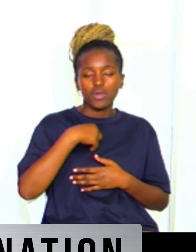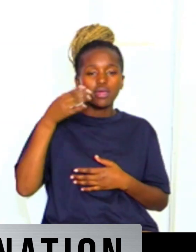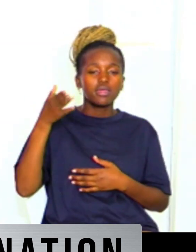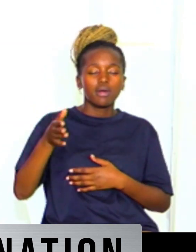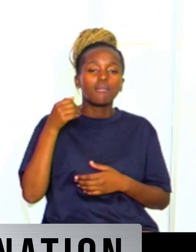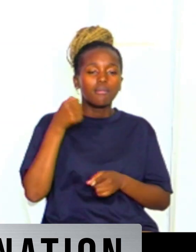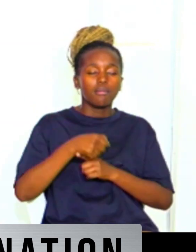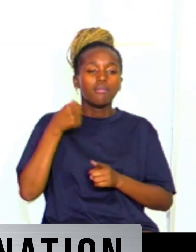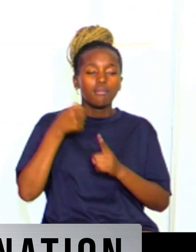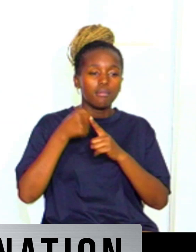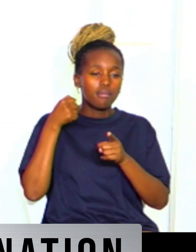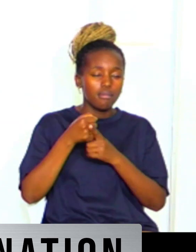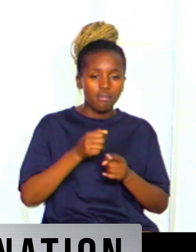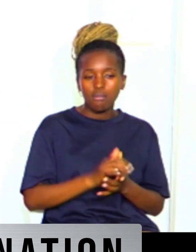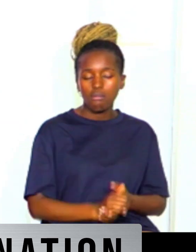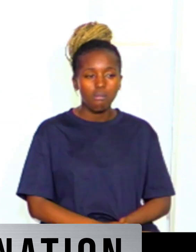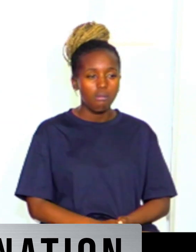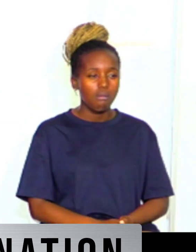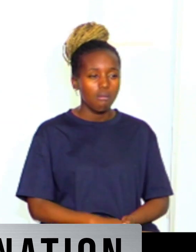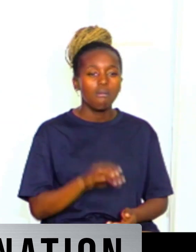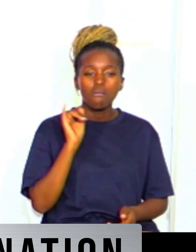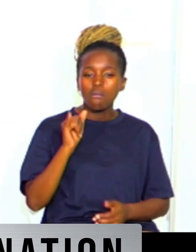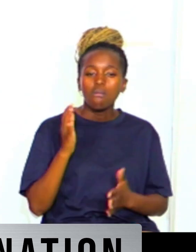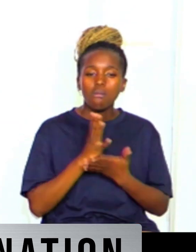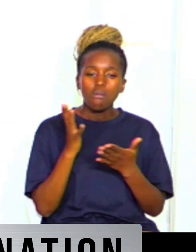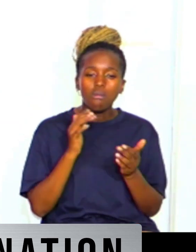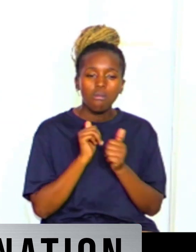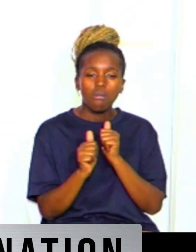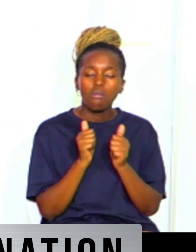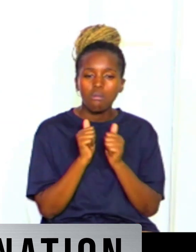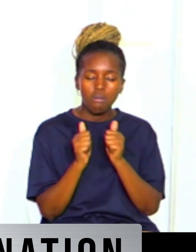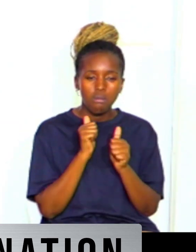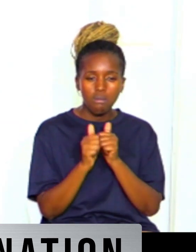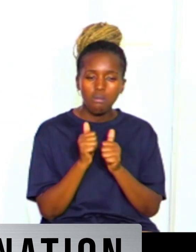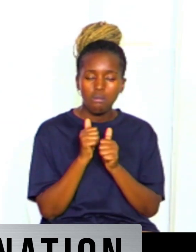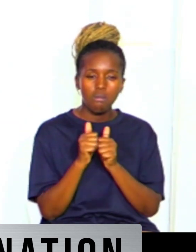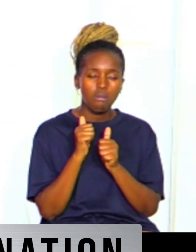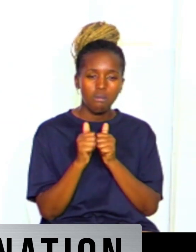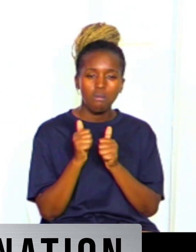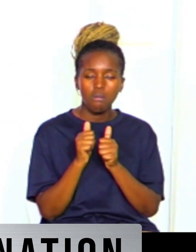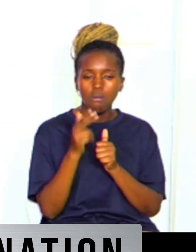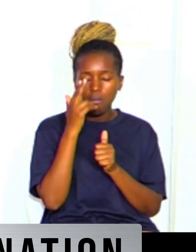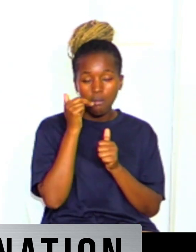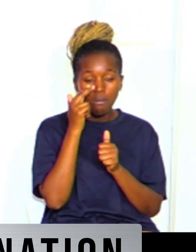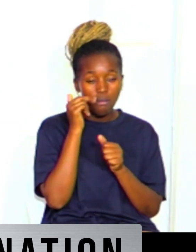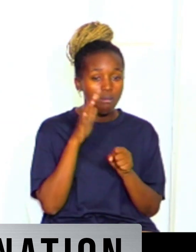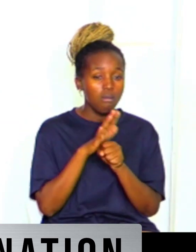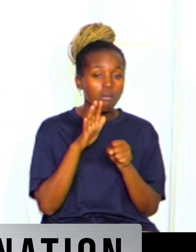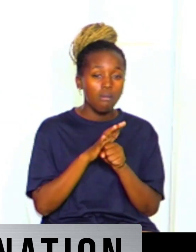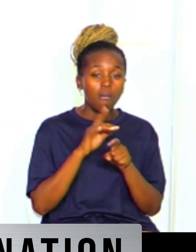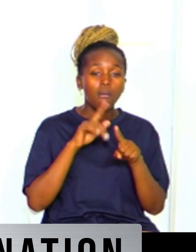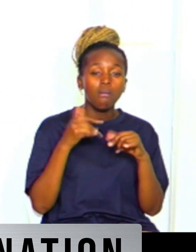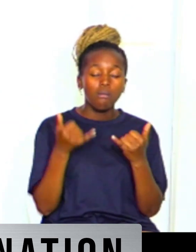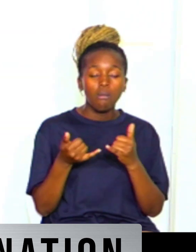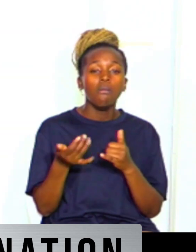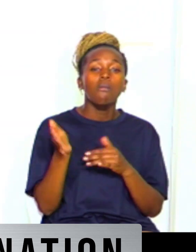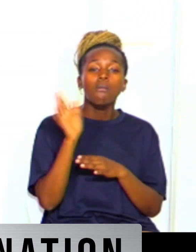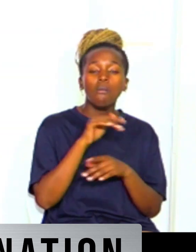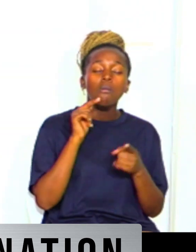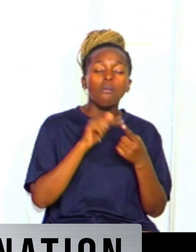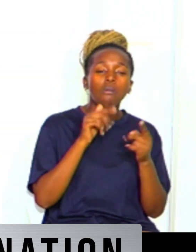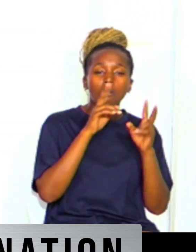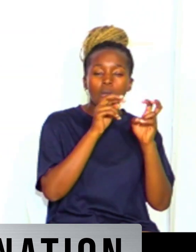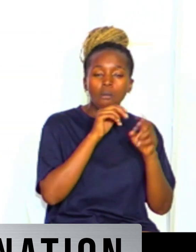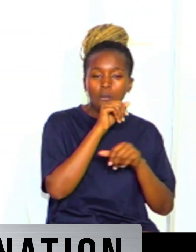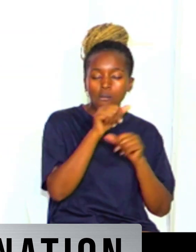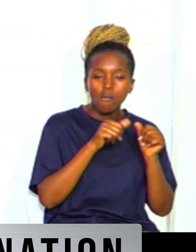wenzao. So something that it makes it's very funny. Let's go back to the topic of because I've